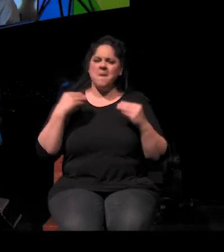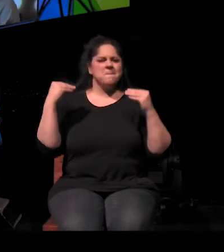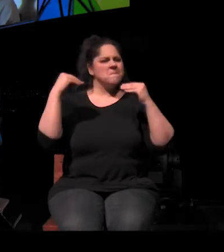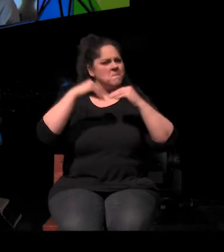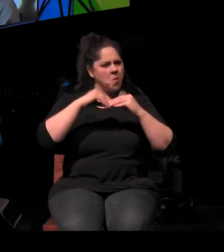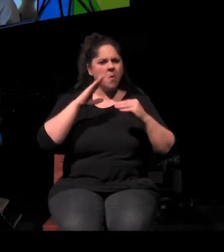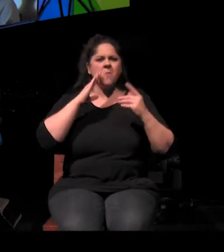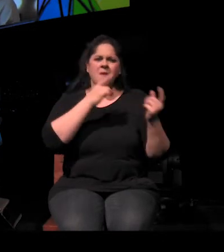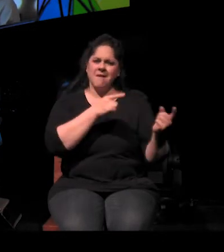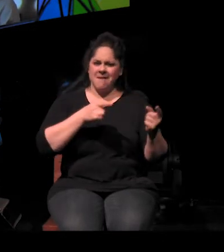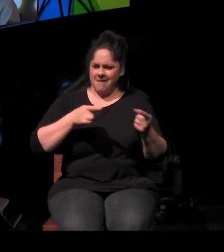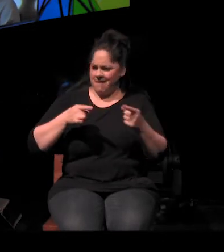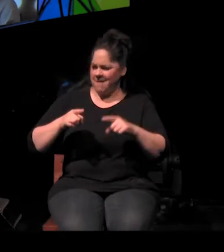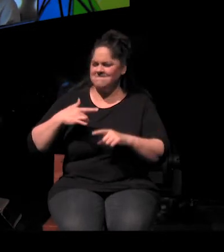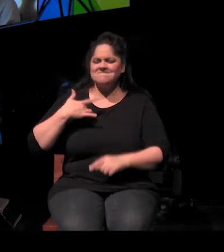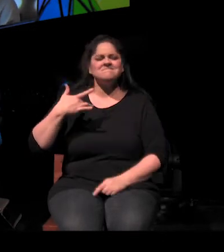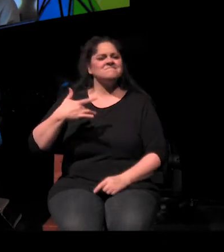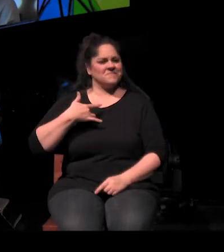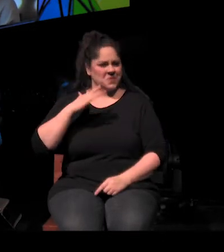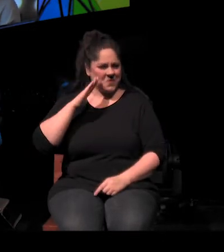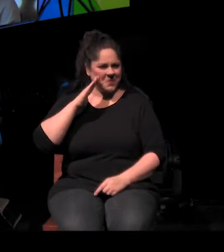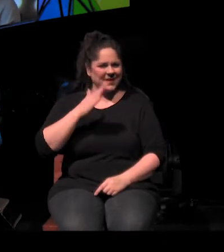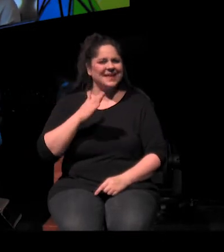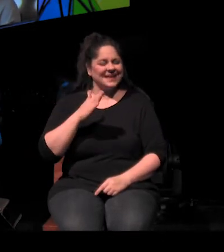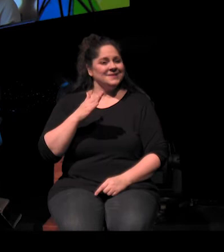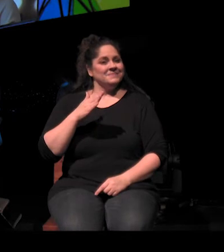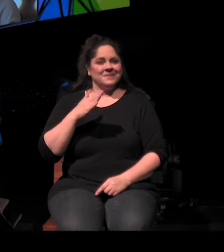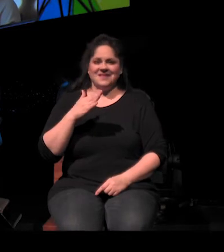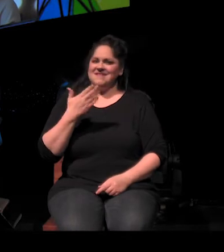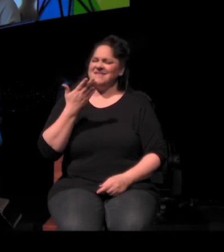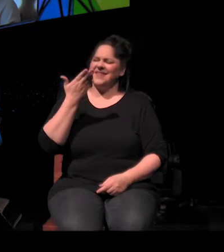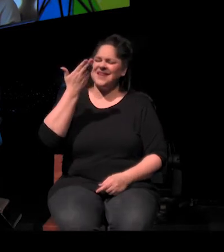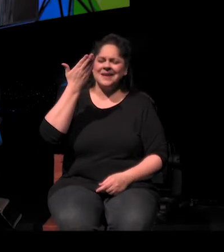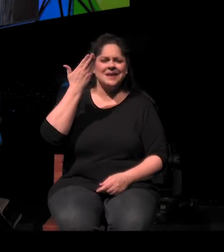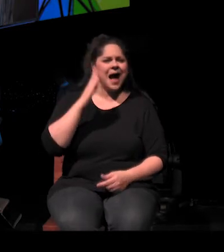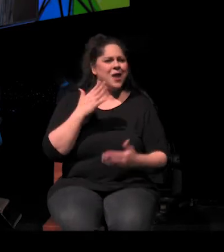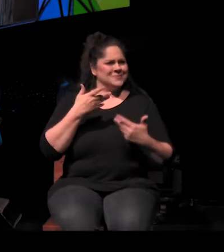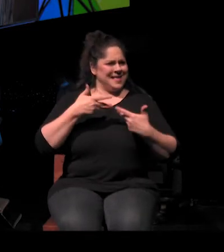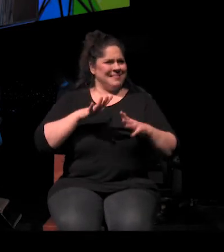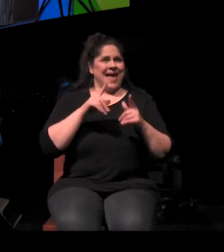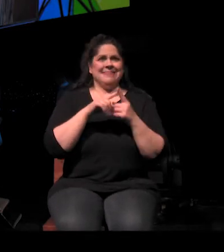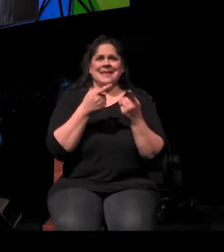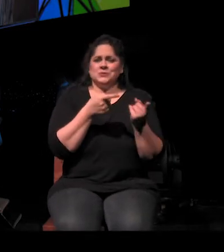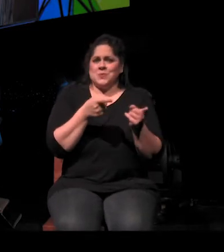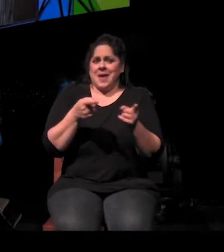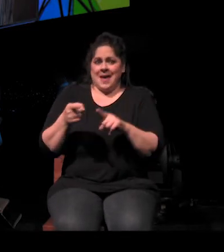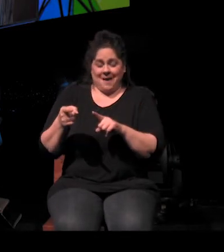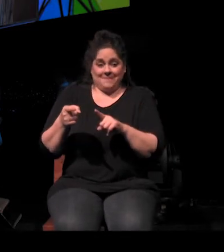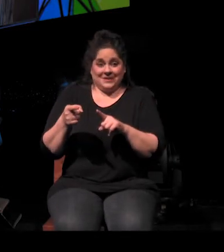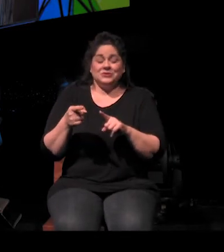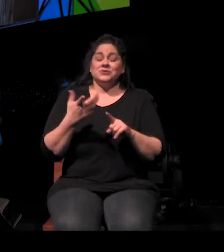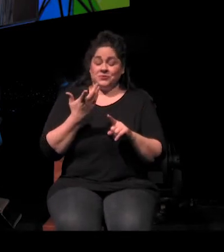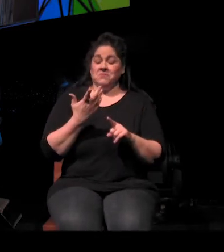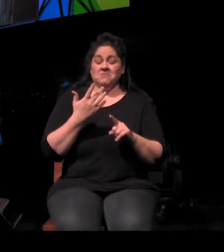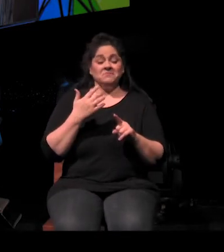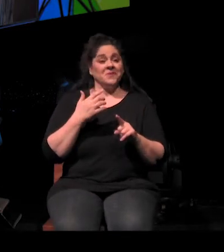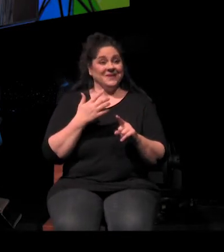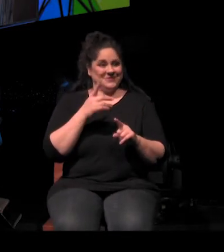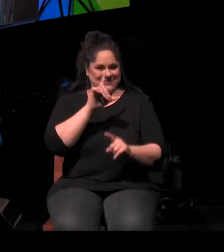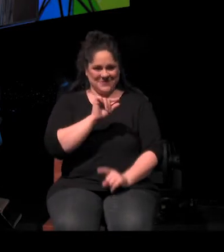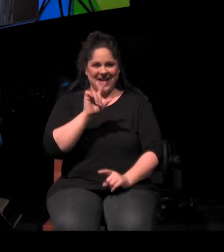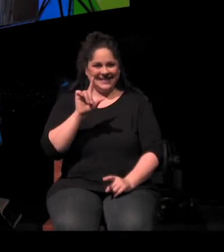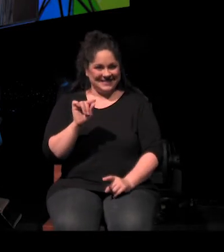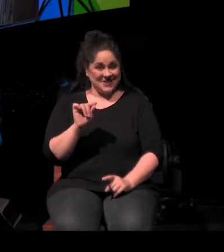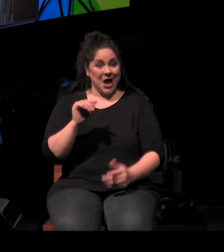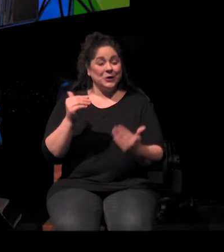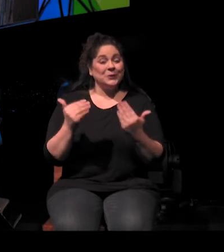so much coming our way that He just apparently was opening so many doors. So beyond growth for 2020, we were really excited because Esther